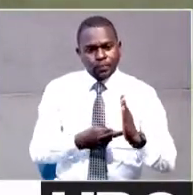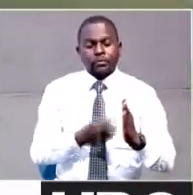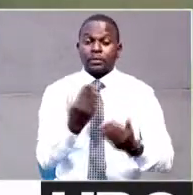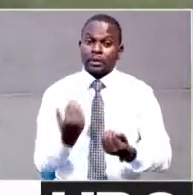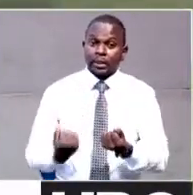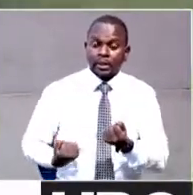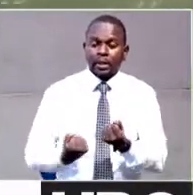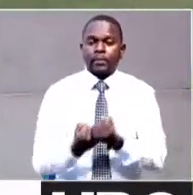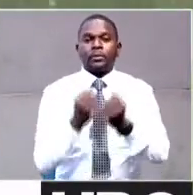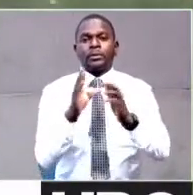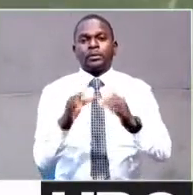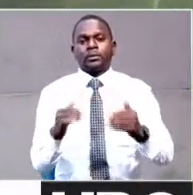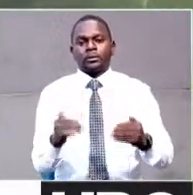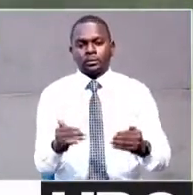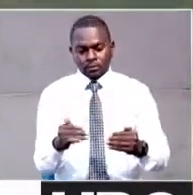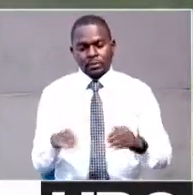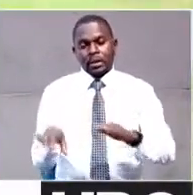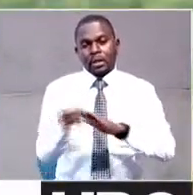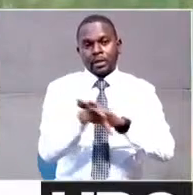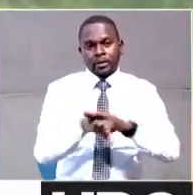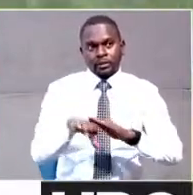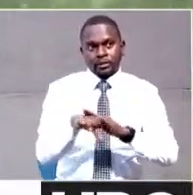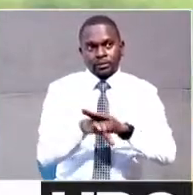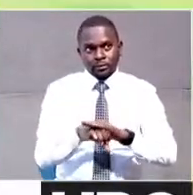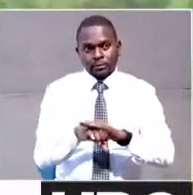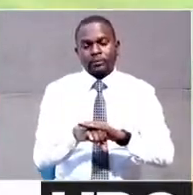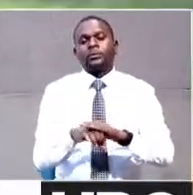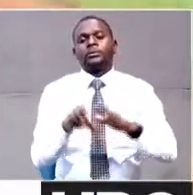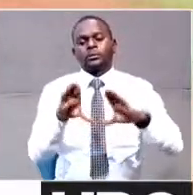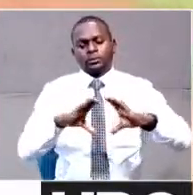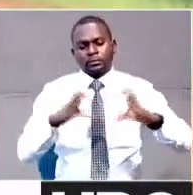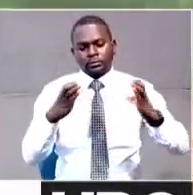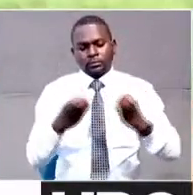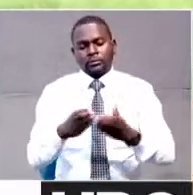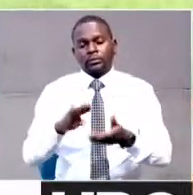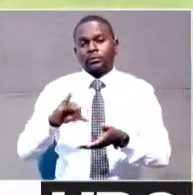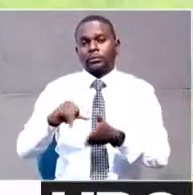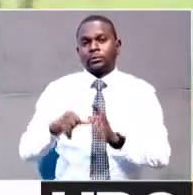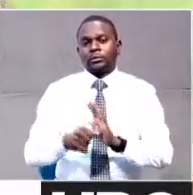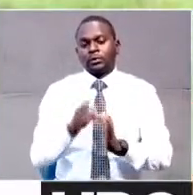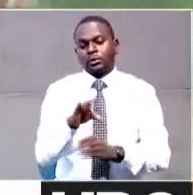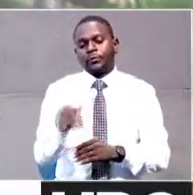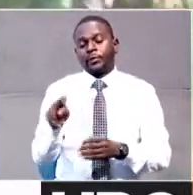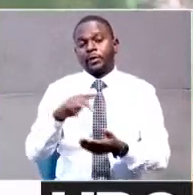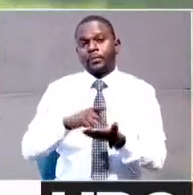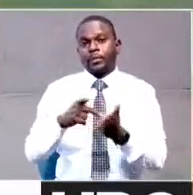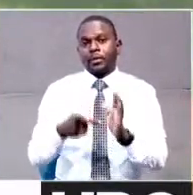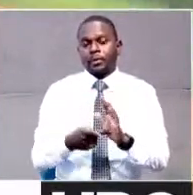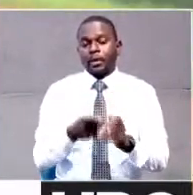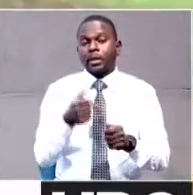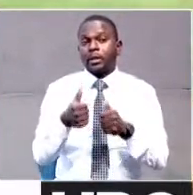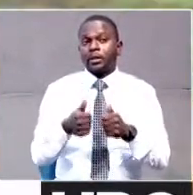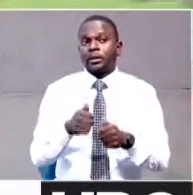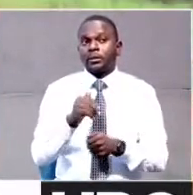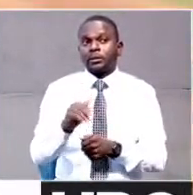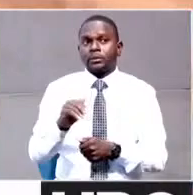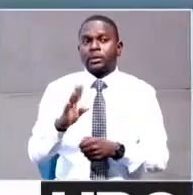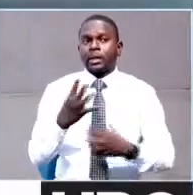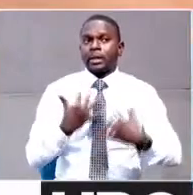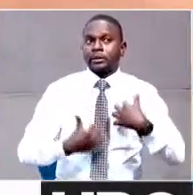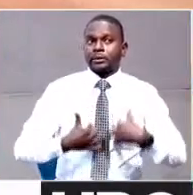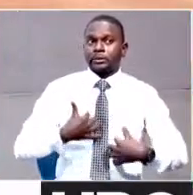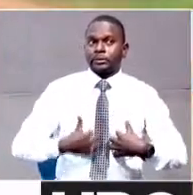support, mainly the environmental and the community involvement aspects of any project in which it has an